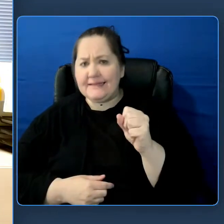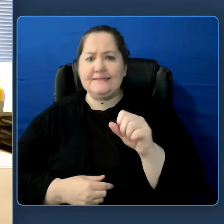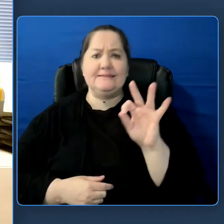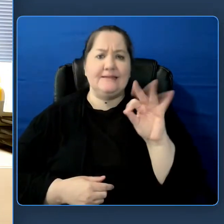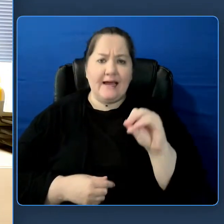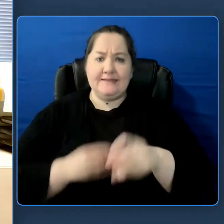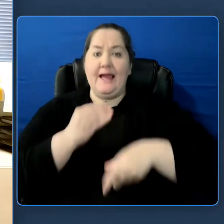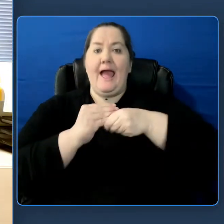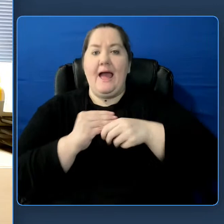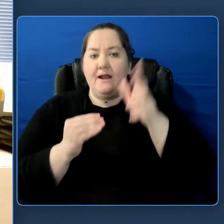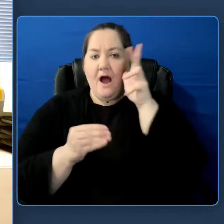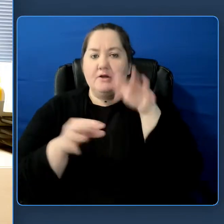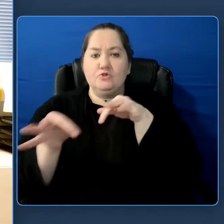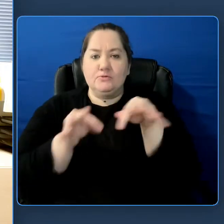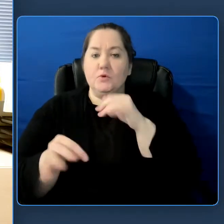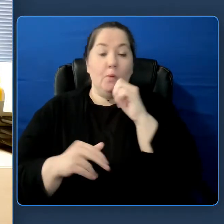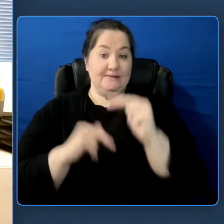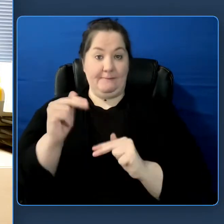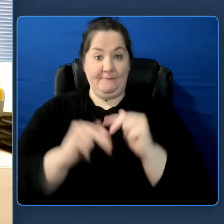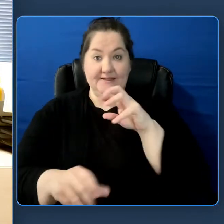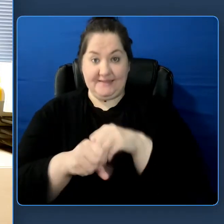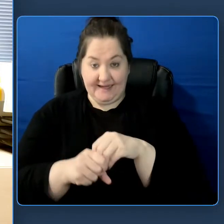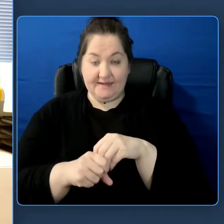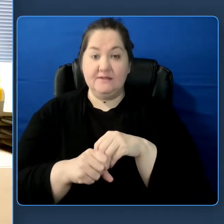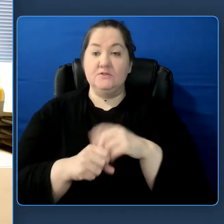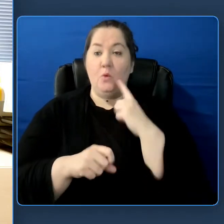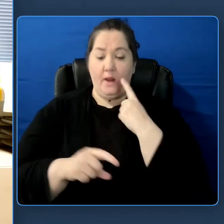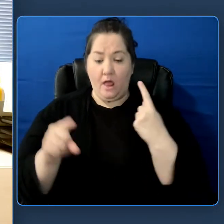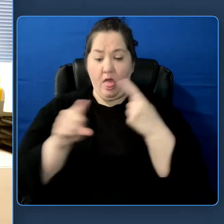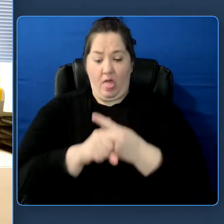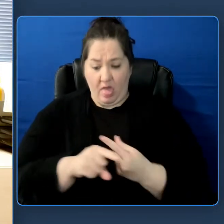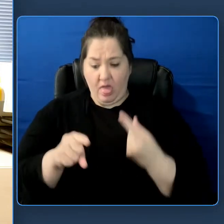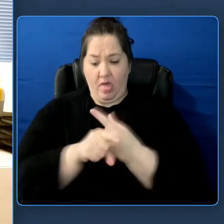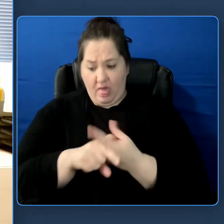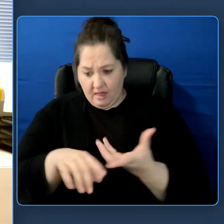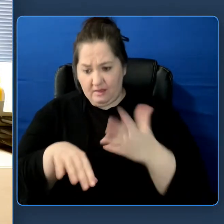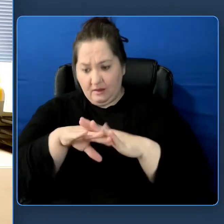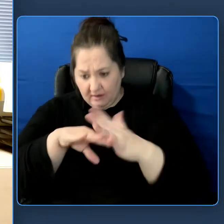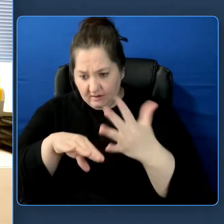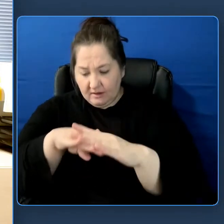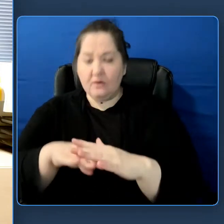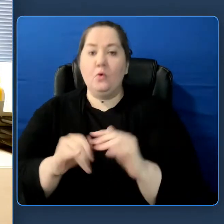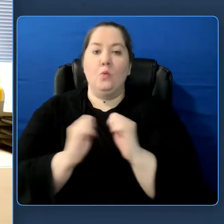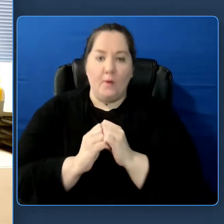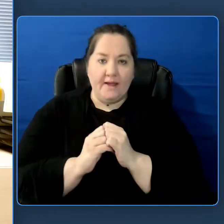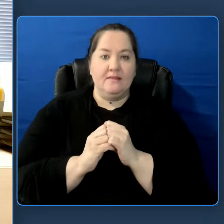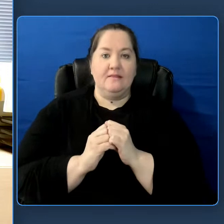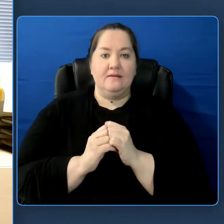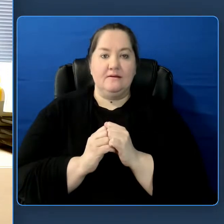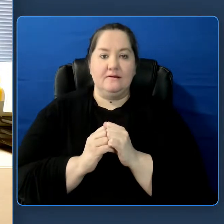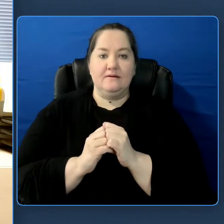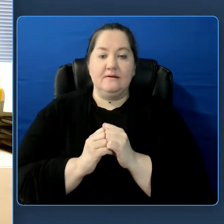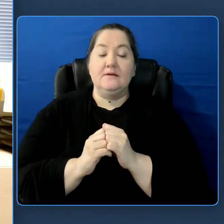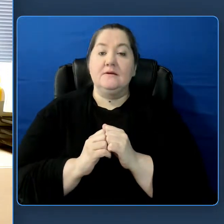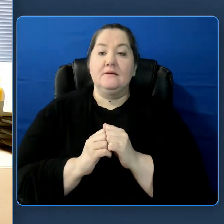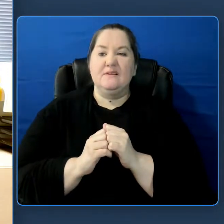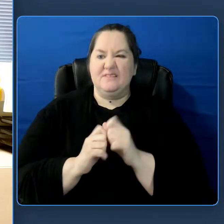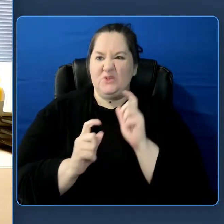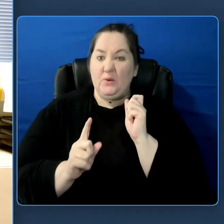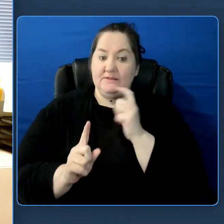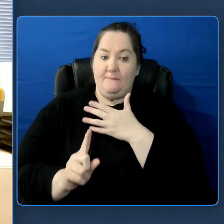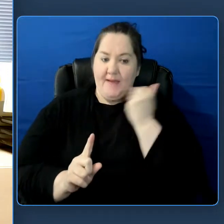to, because it wasn't built that way. I definitely feel the experience is better when it's built with audio description in